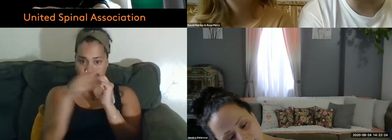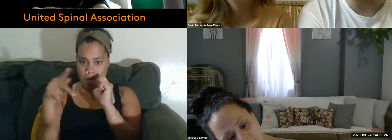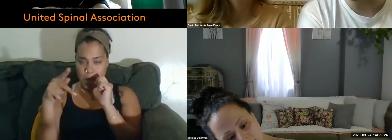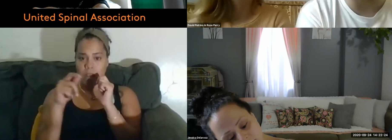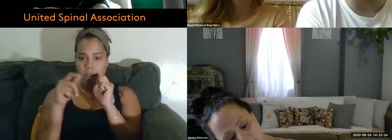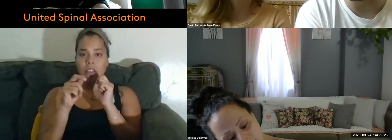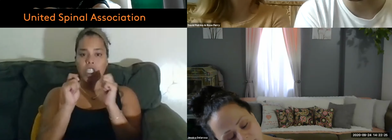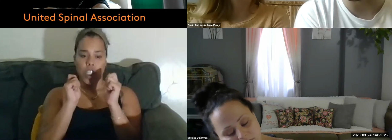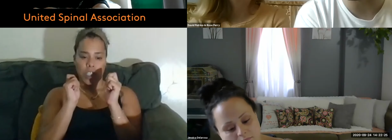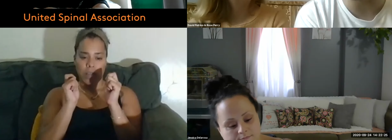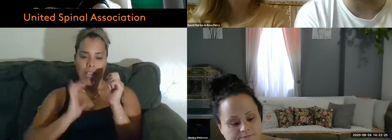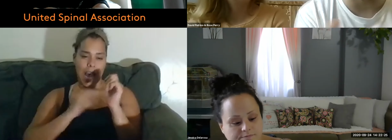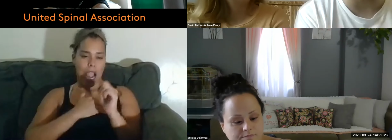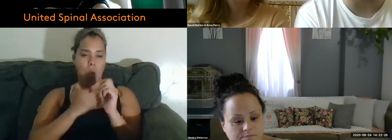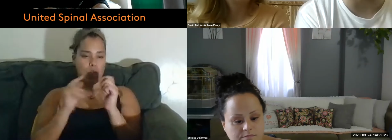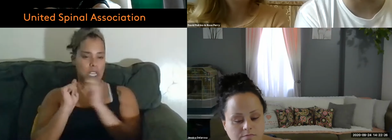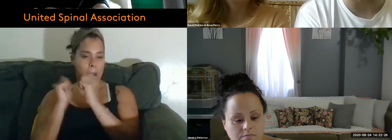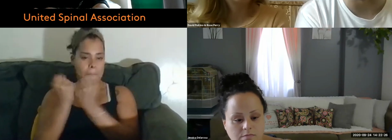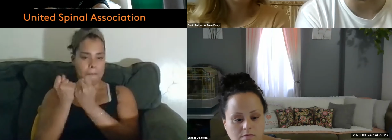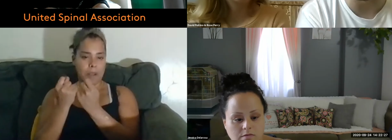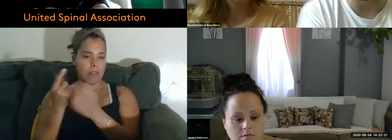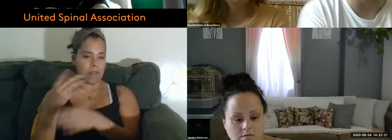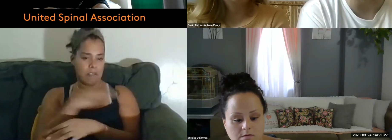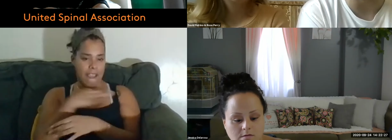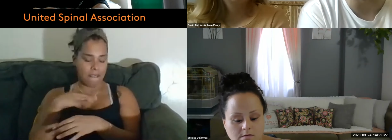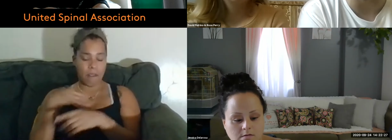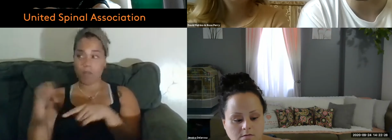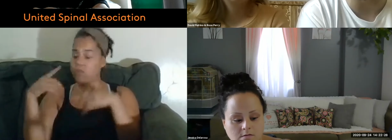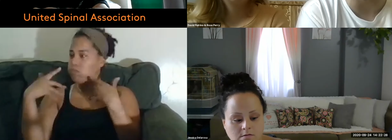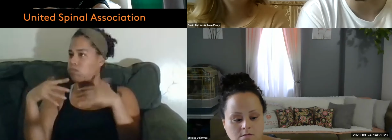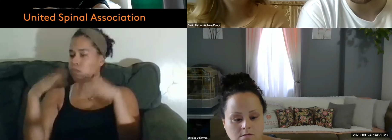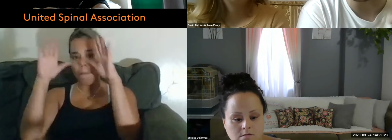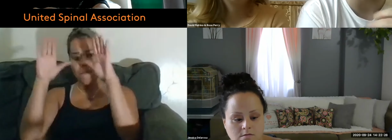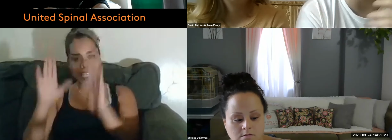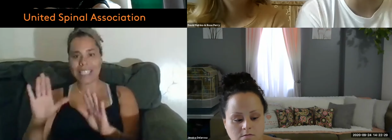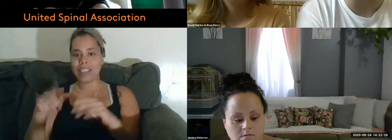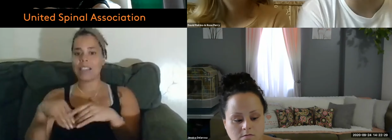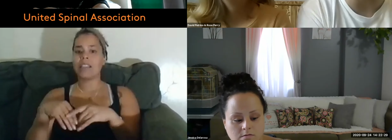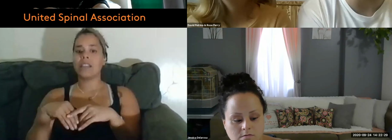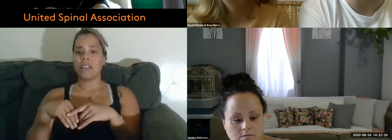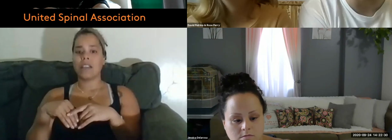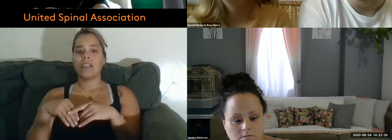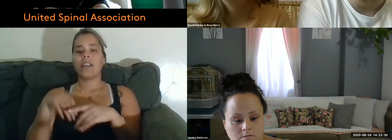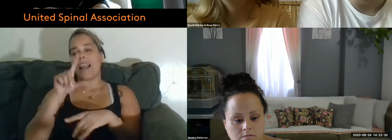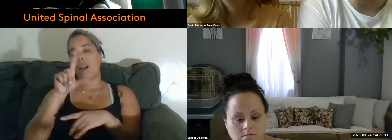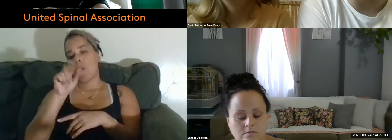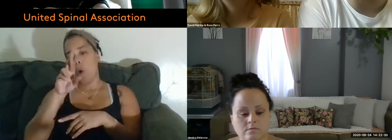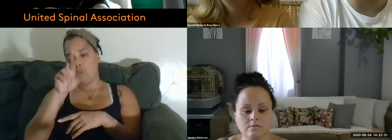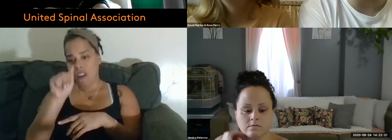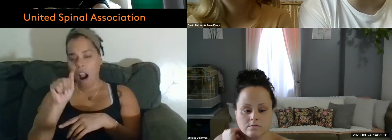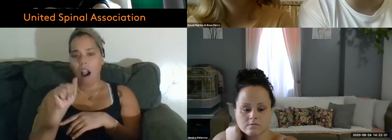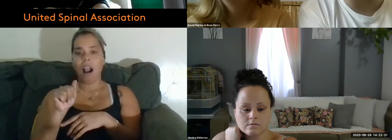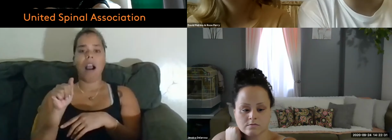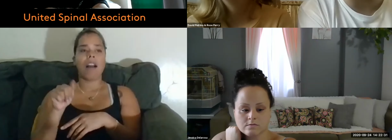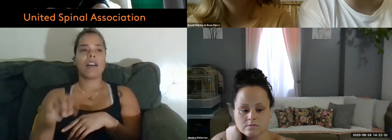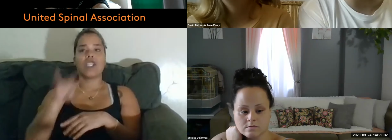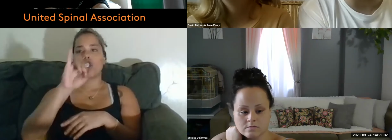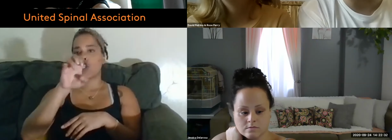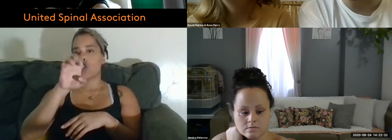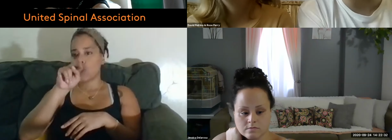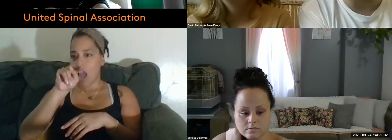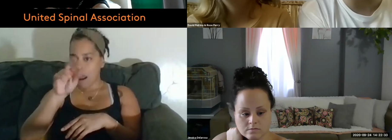our team, and you know, our amazing team, who, you know, Jose, you know some of them, but Laura and Jenna and